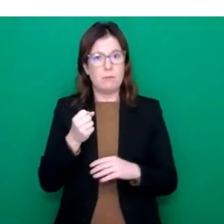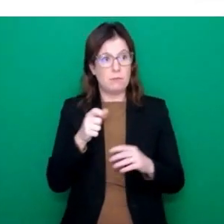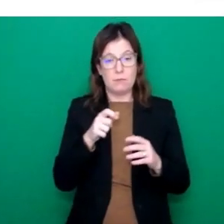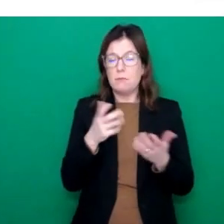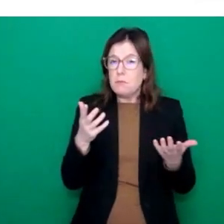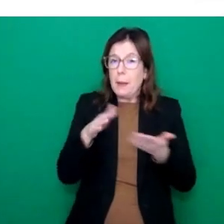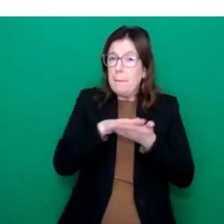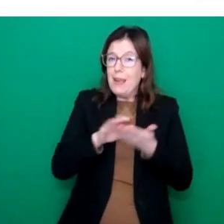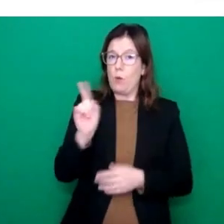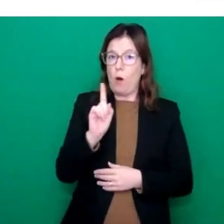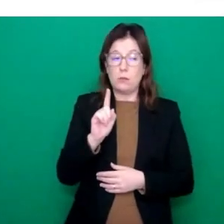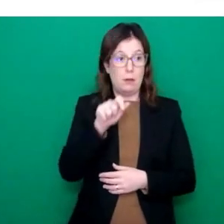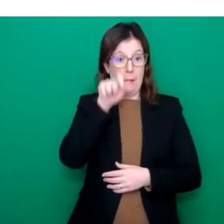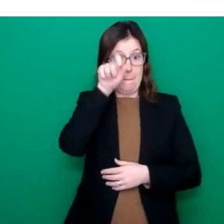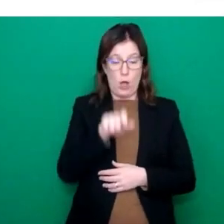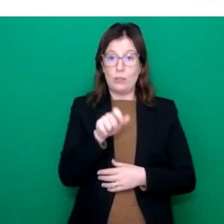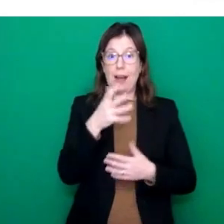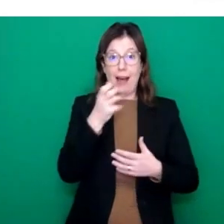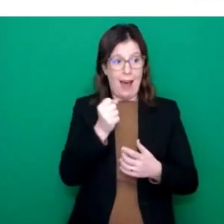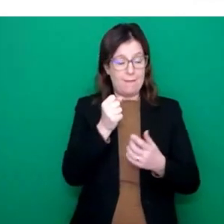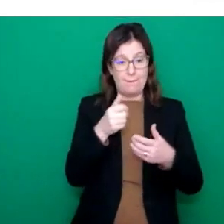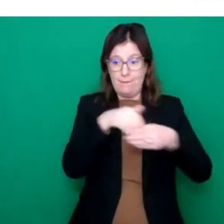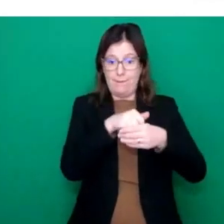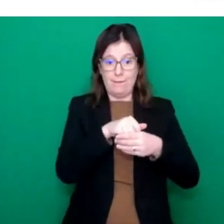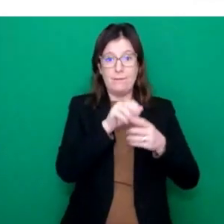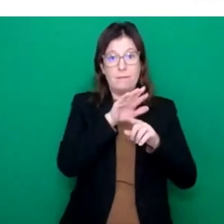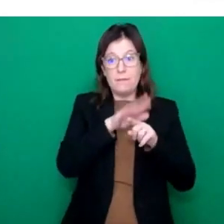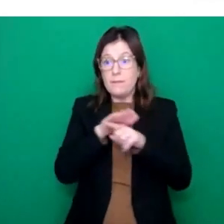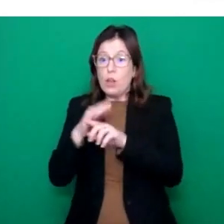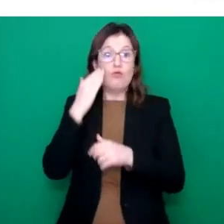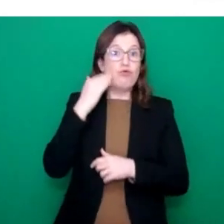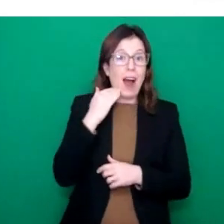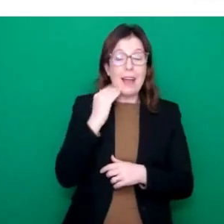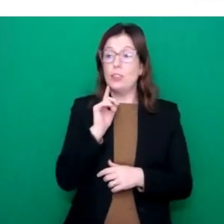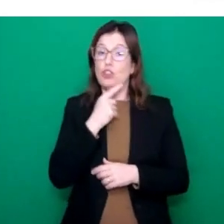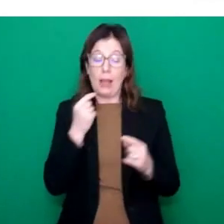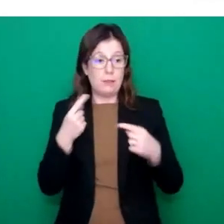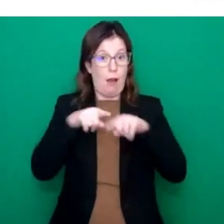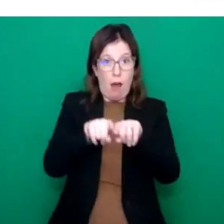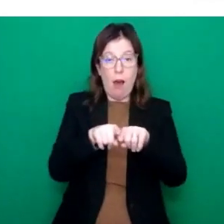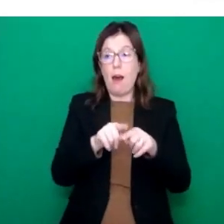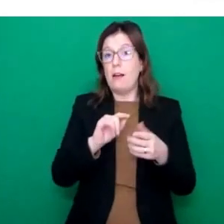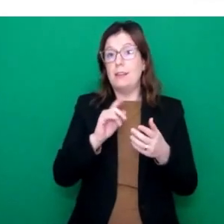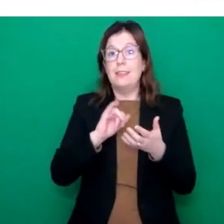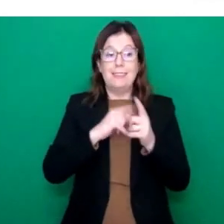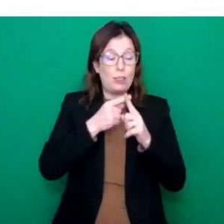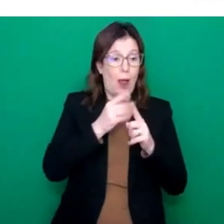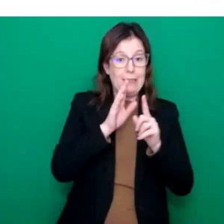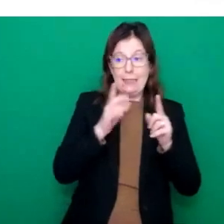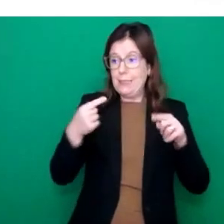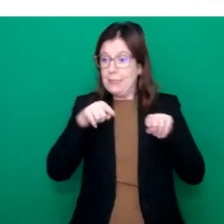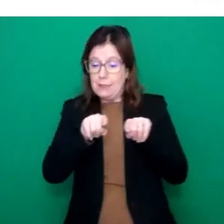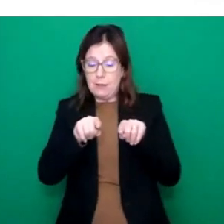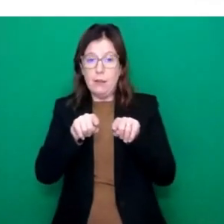to particular forms of intersecting oppressions, for example, intersections of race and gender or of sexuality and nation. Intersectional